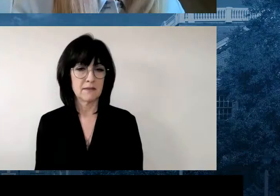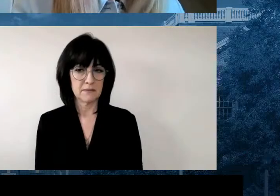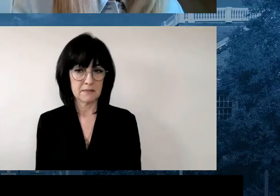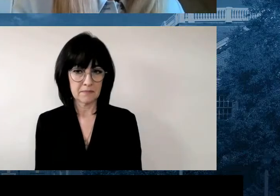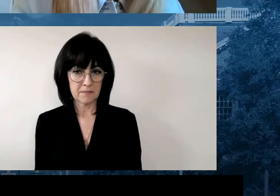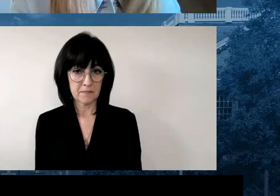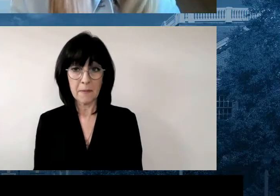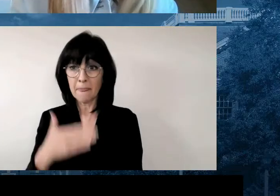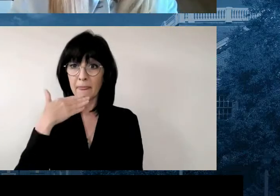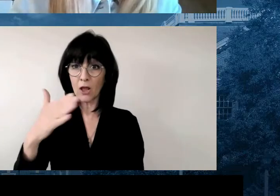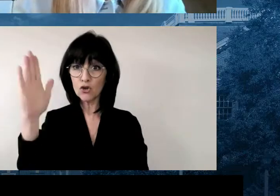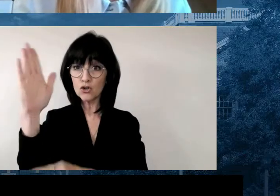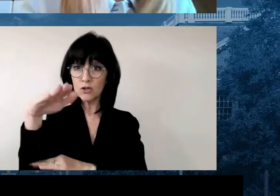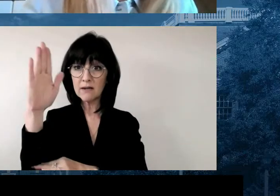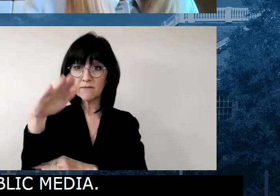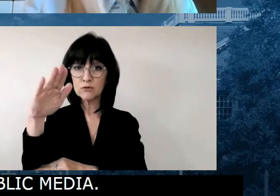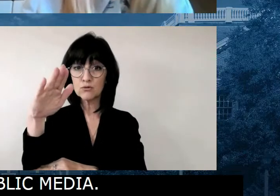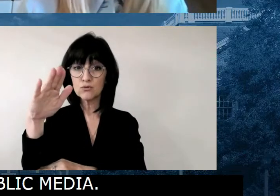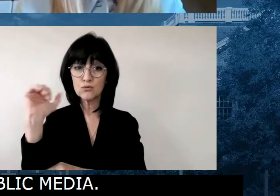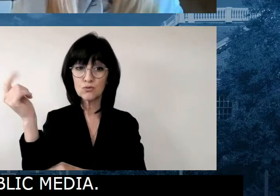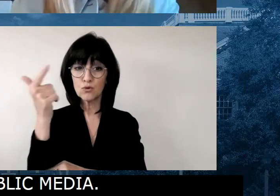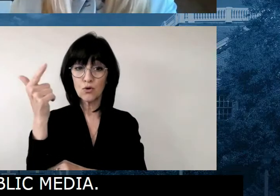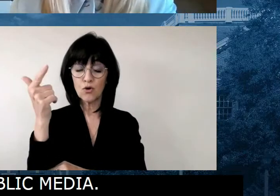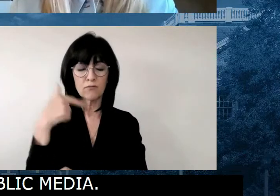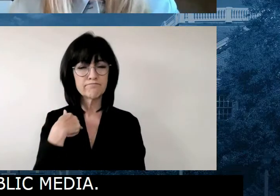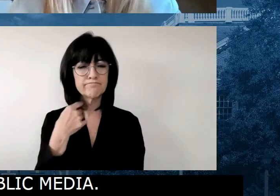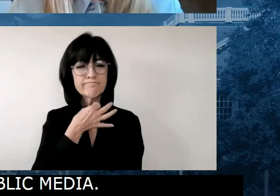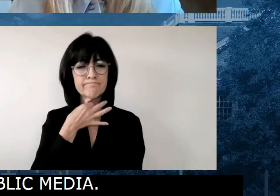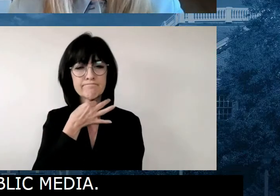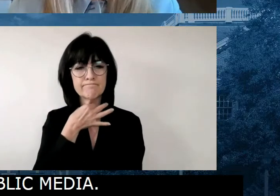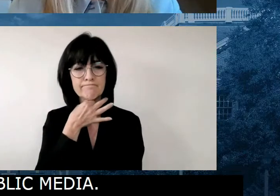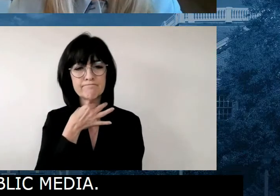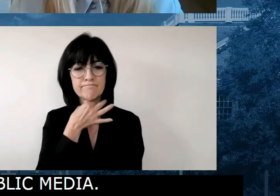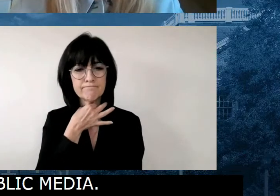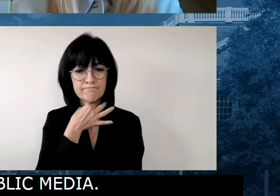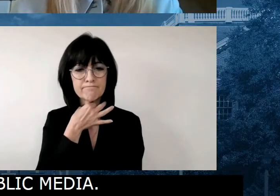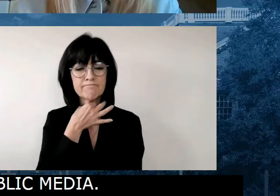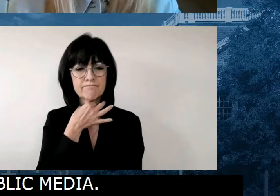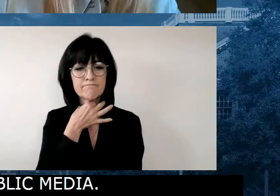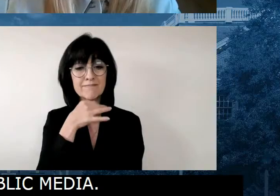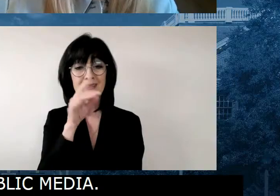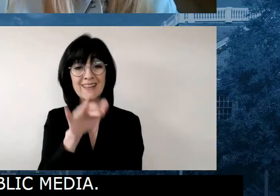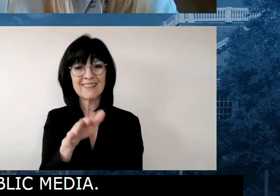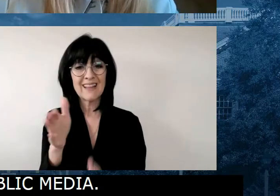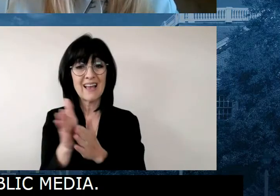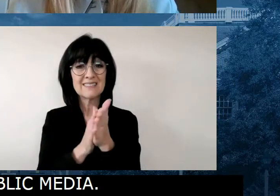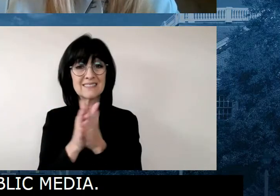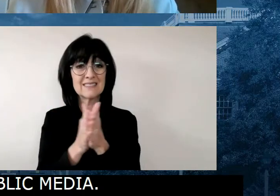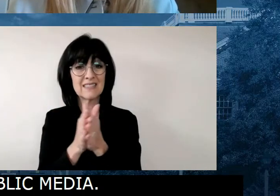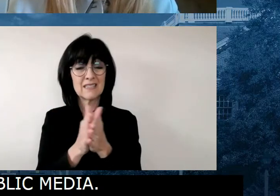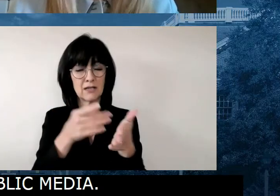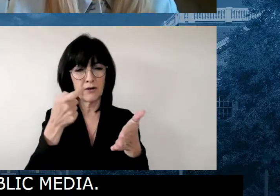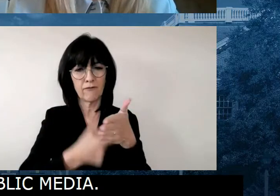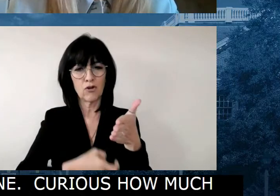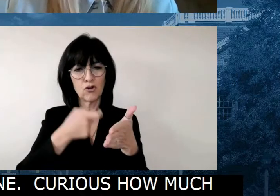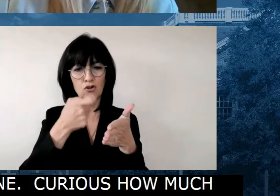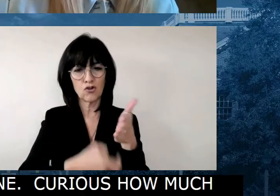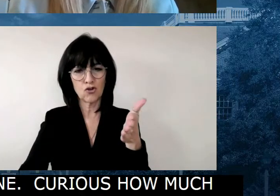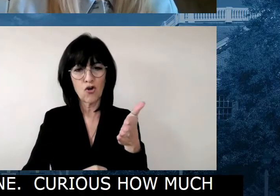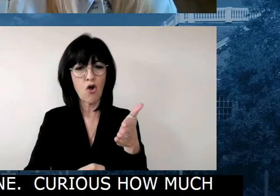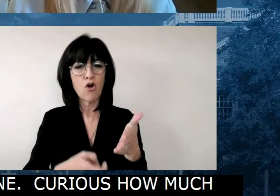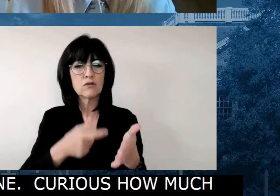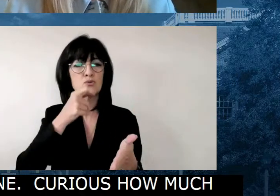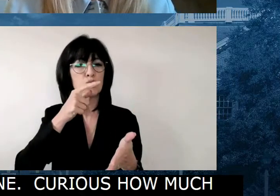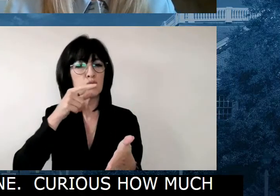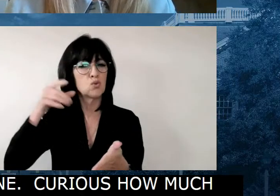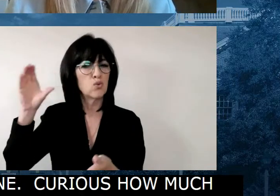Good afternoon, everyone. Curious, how much does the incentive program cost and how is it funded? Is it through